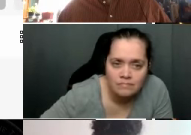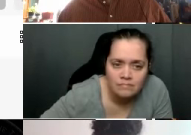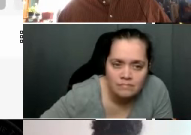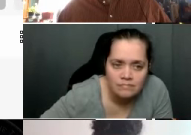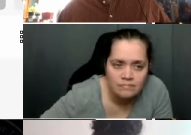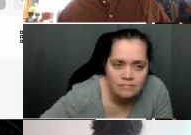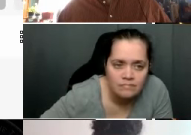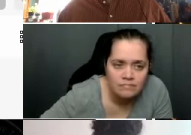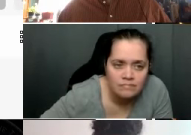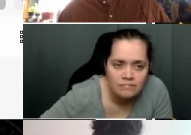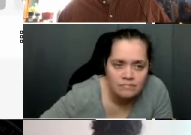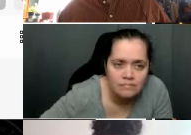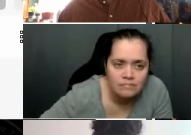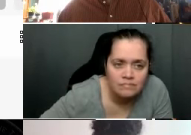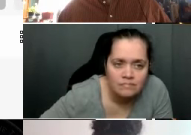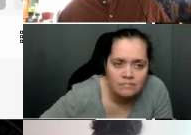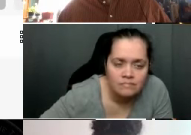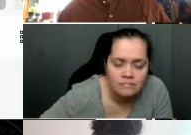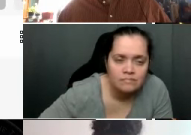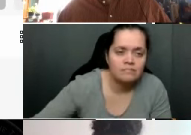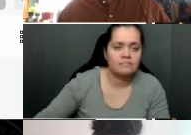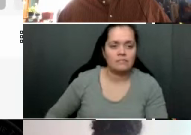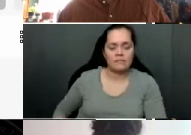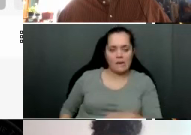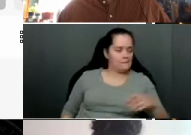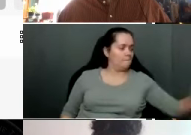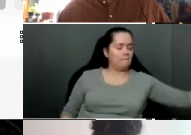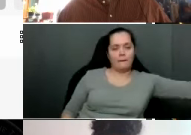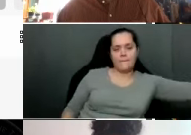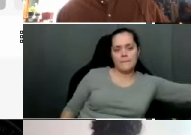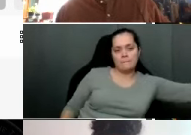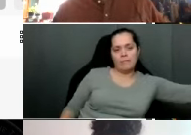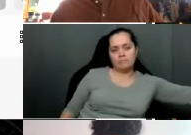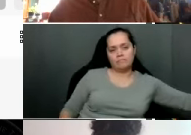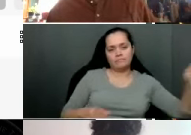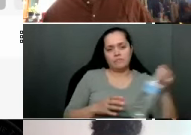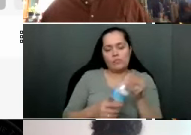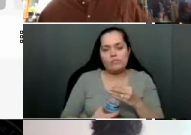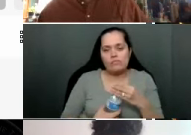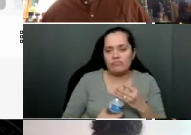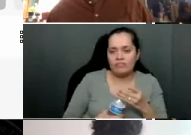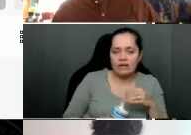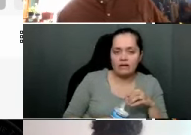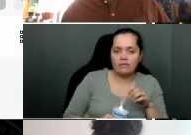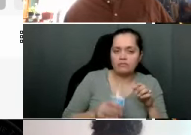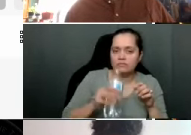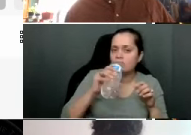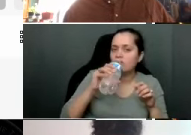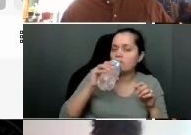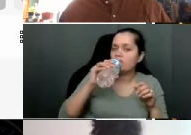When a surgeon fumbles, a patient dies. When we drop the ball, thousands